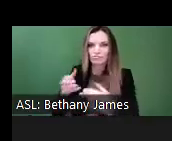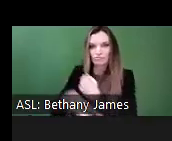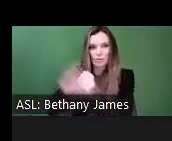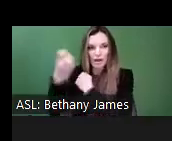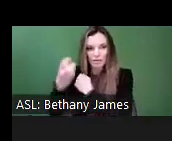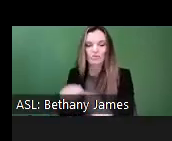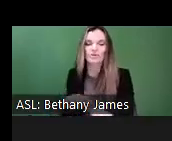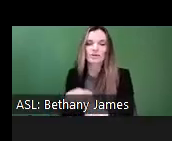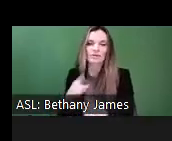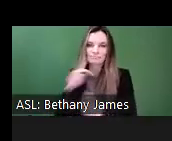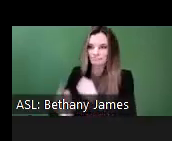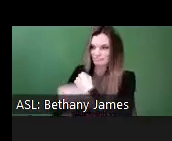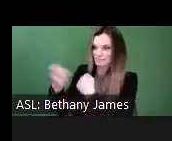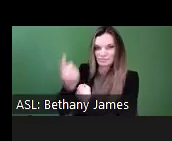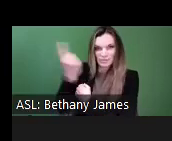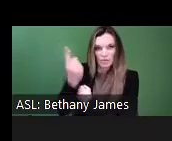human trafficking,